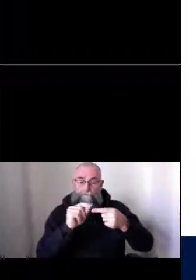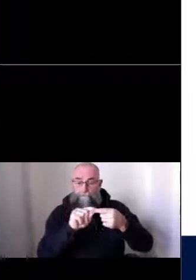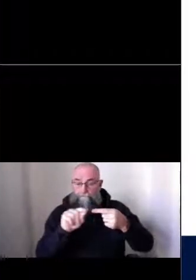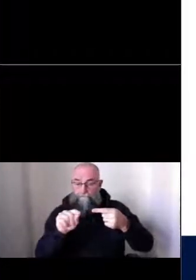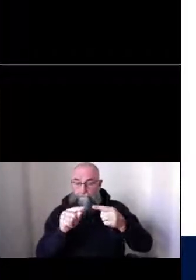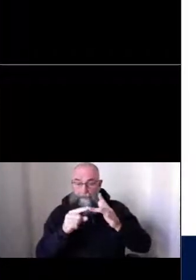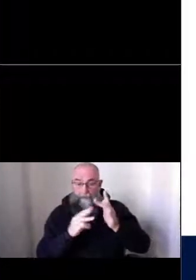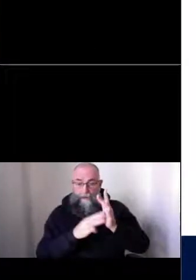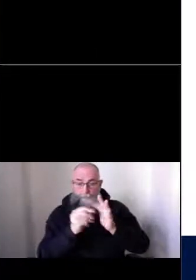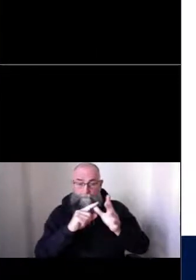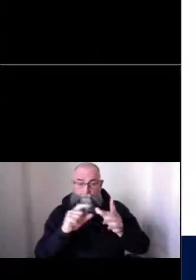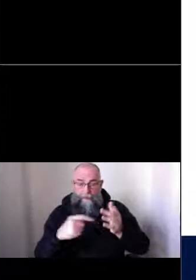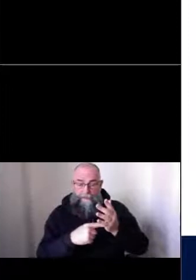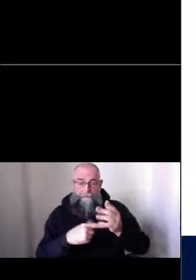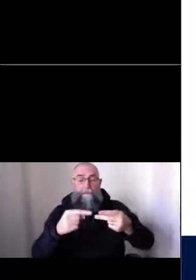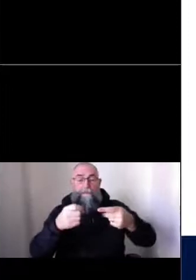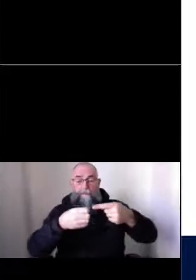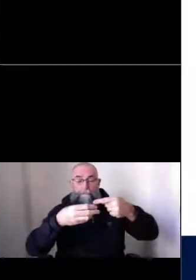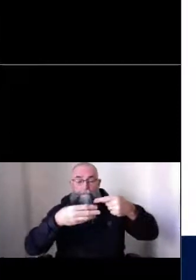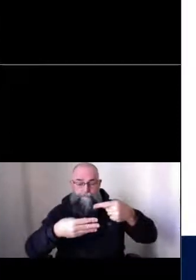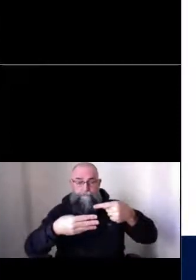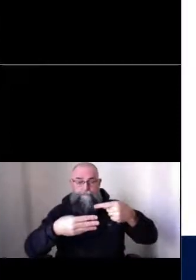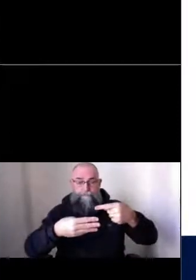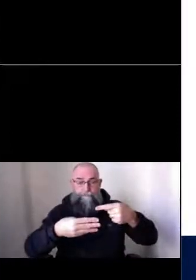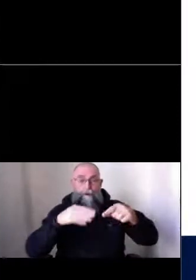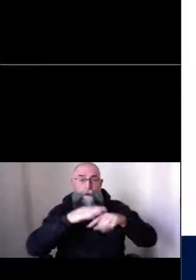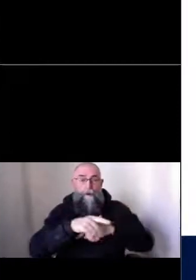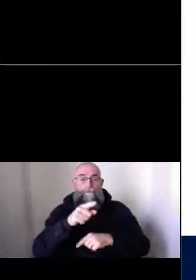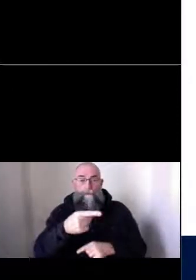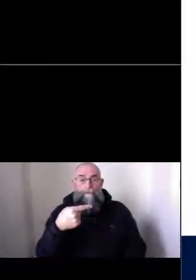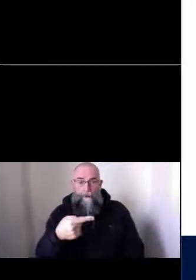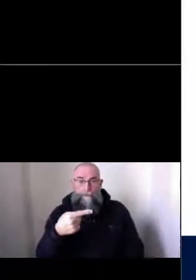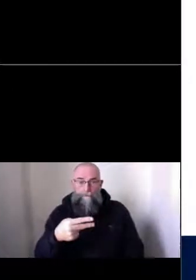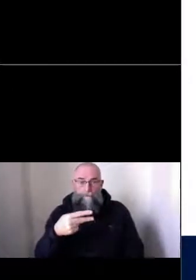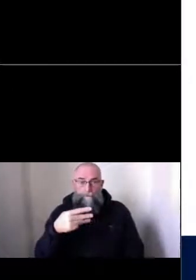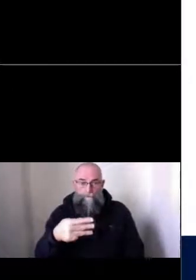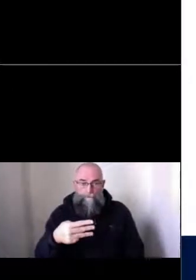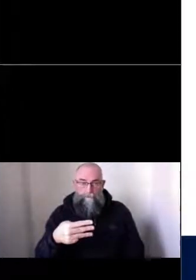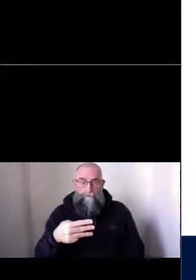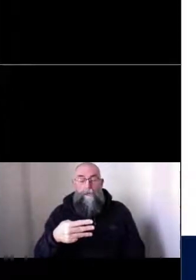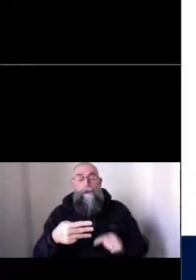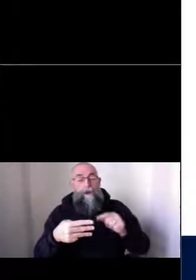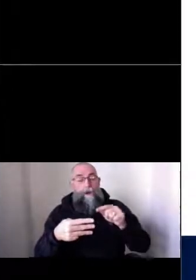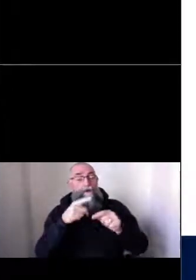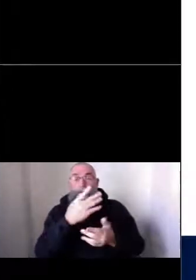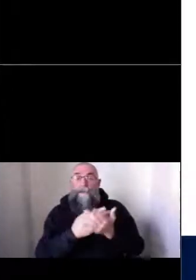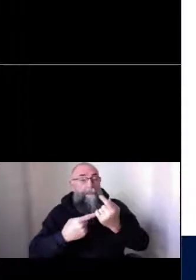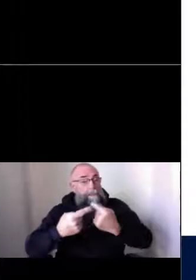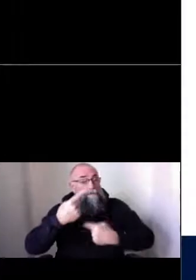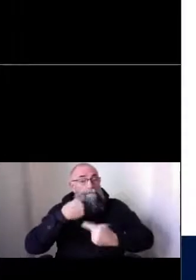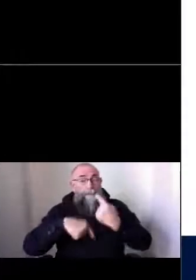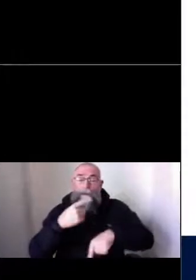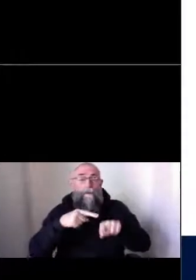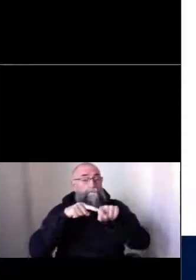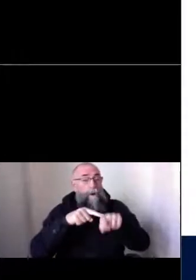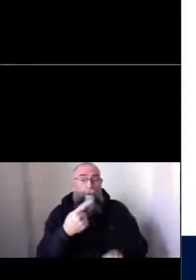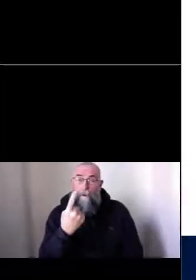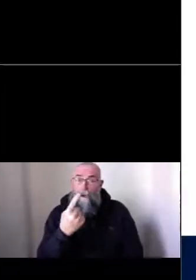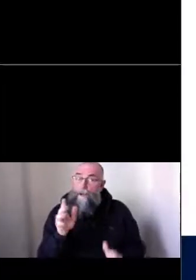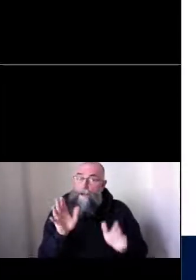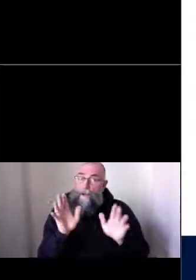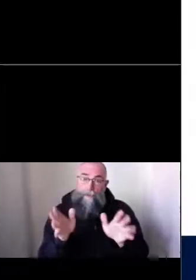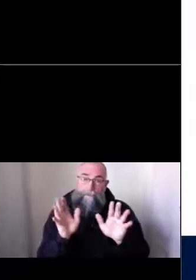on one of these selections. So you'll only need to address one. So you can see more details